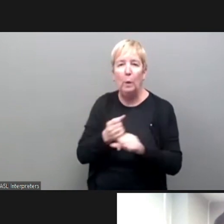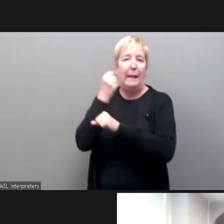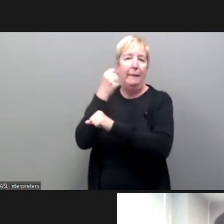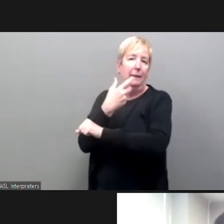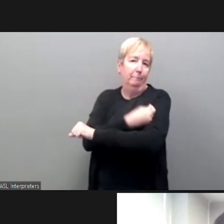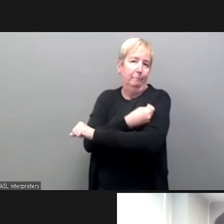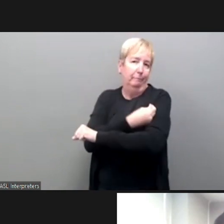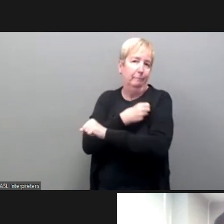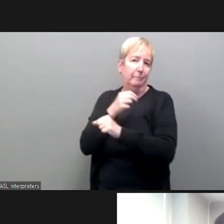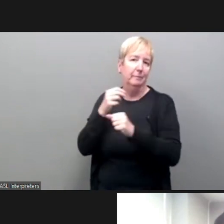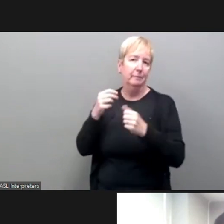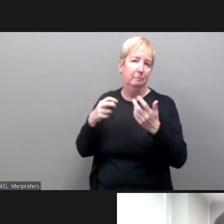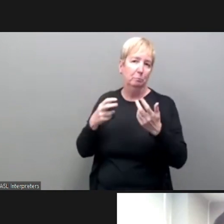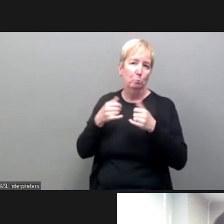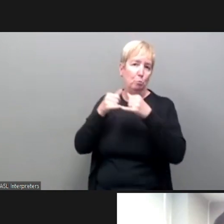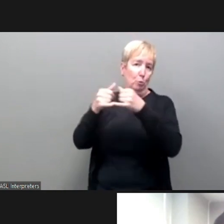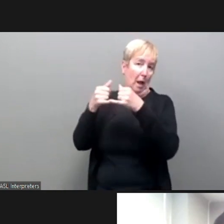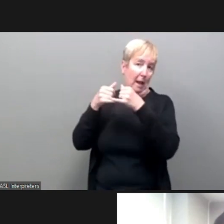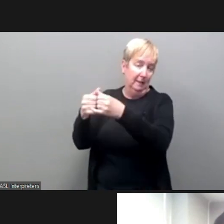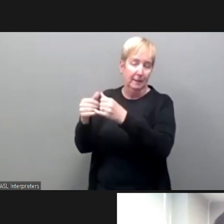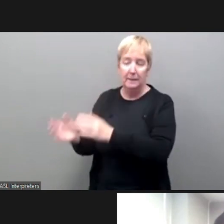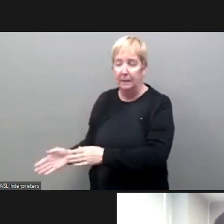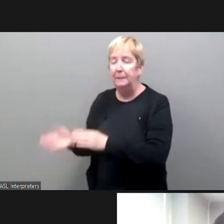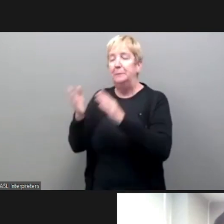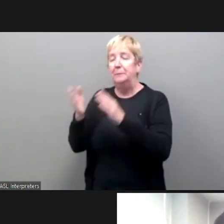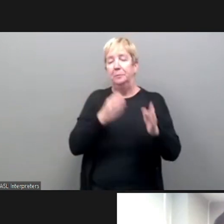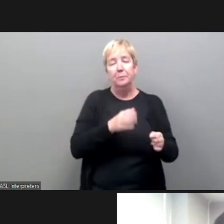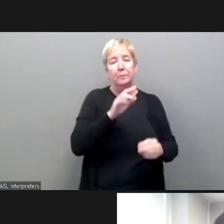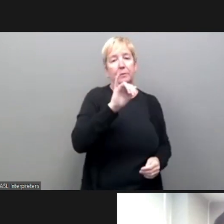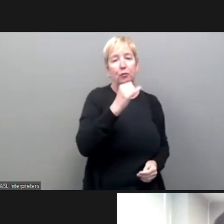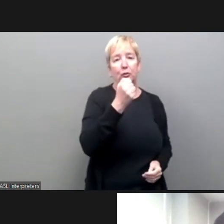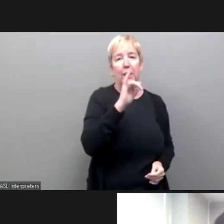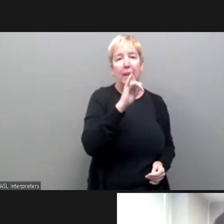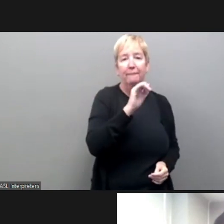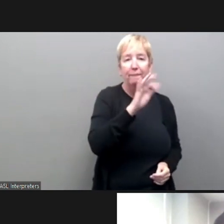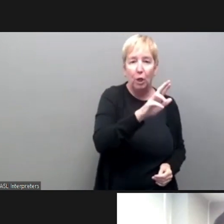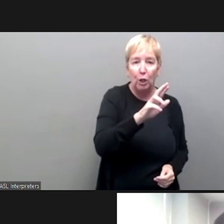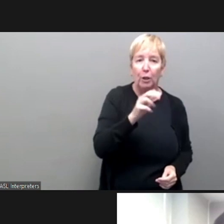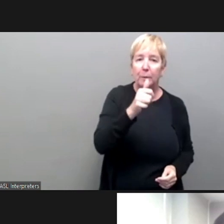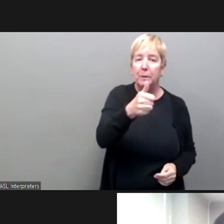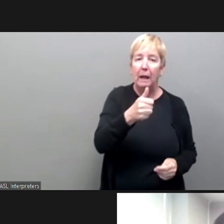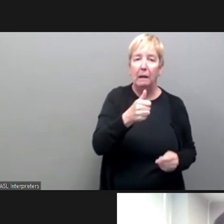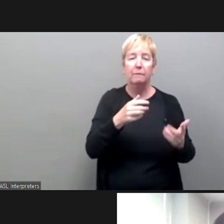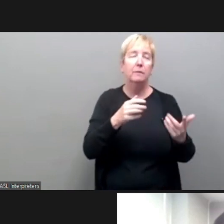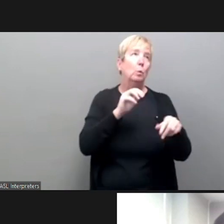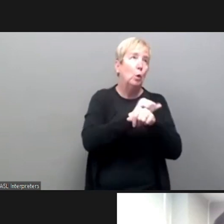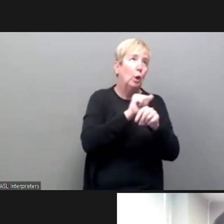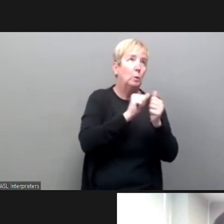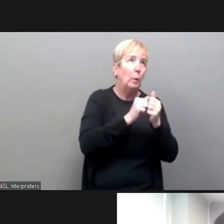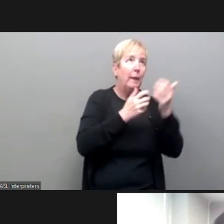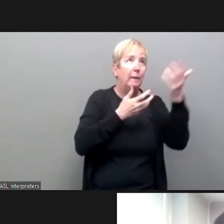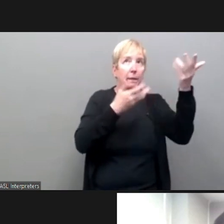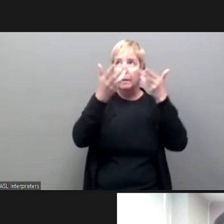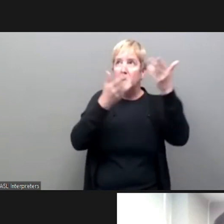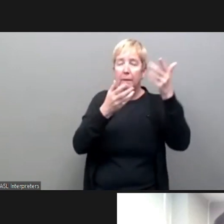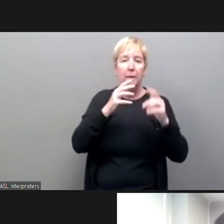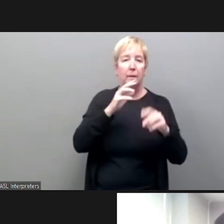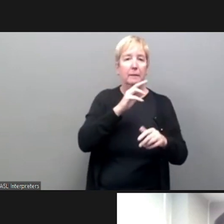managing her role as a nursing leader, wife and mom, and then also having to deal with the